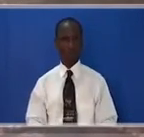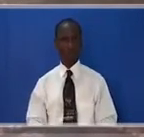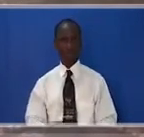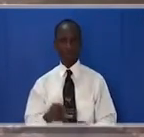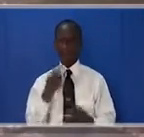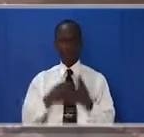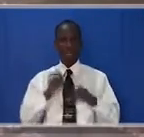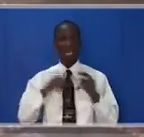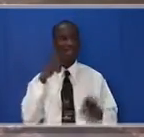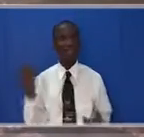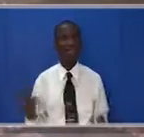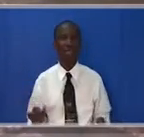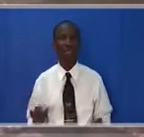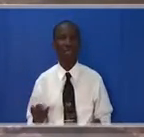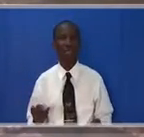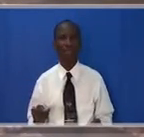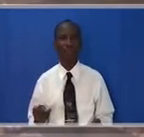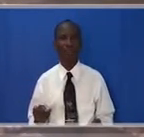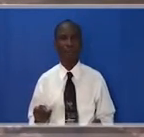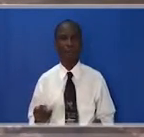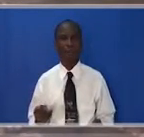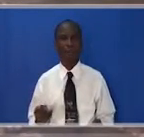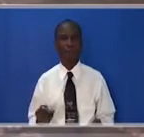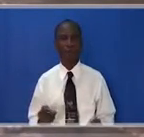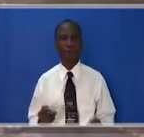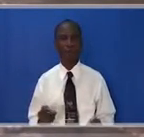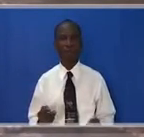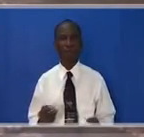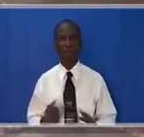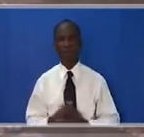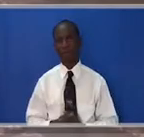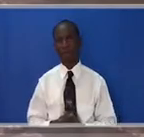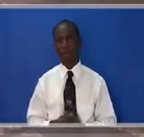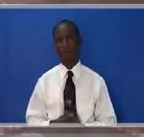bokwa kogu amlem won yina bokwa kogu amlem